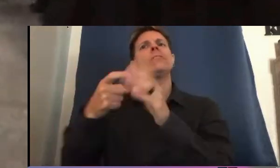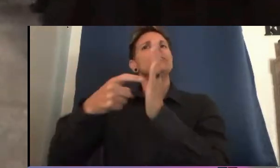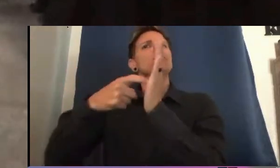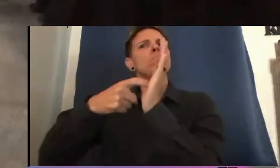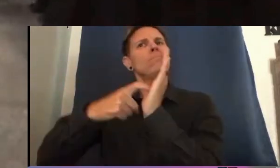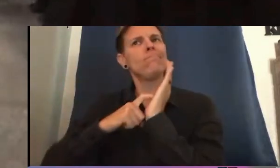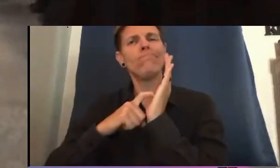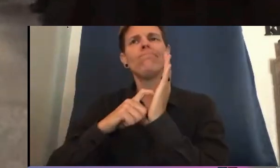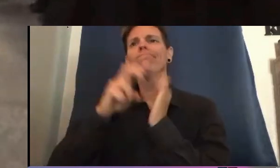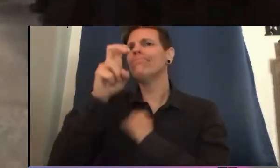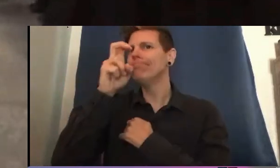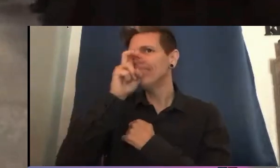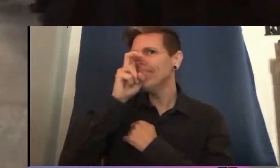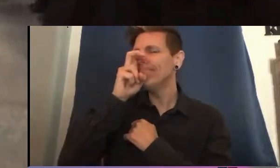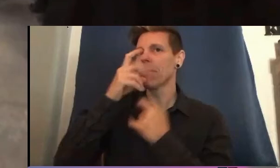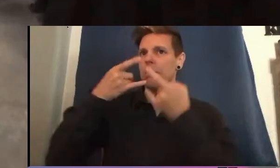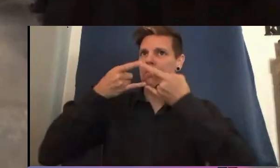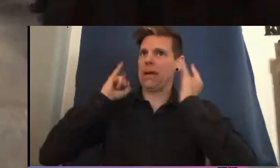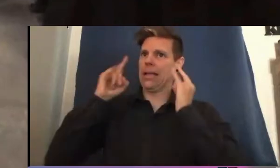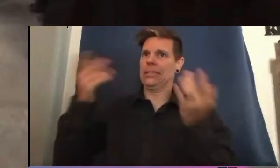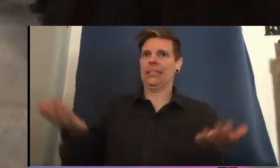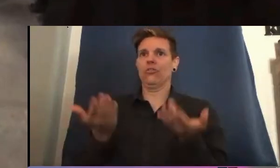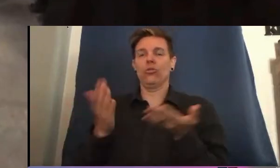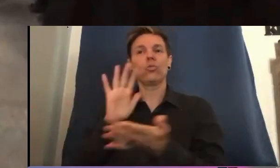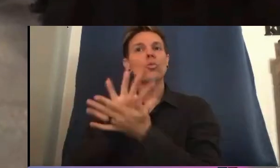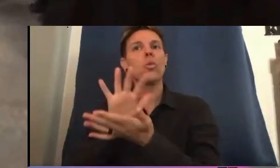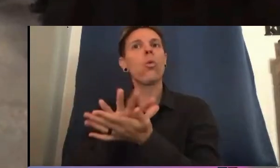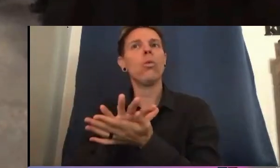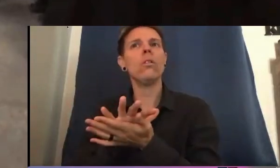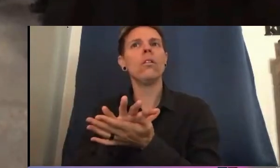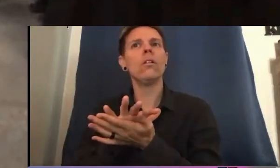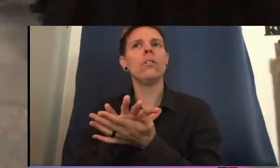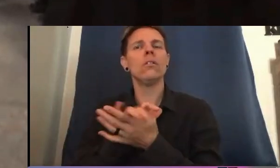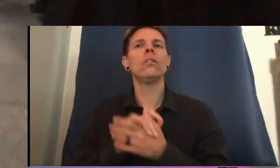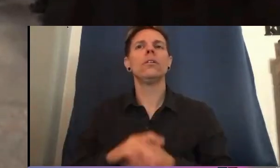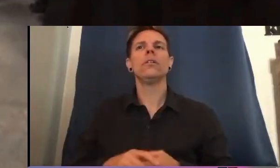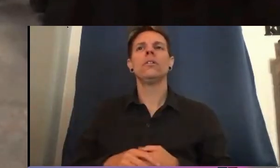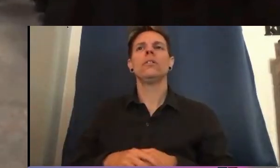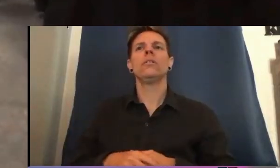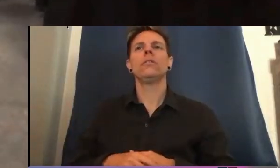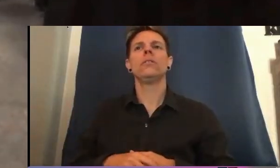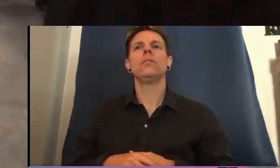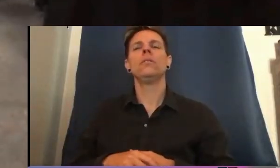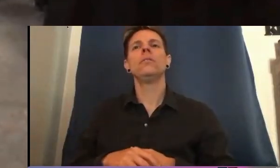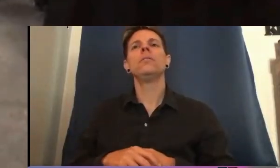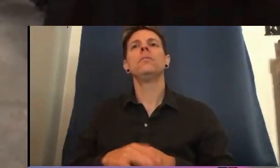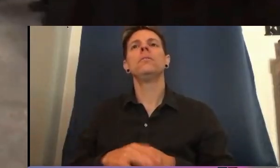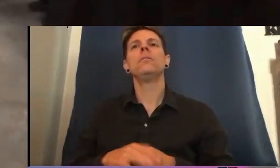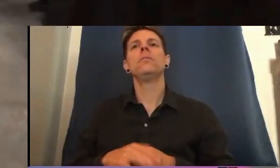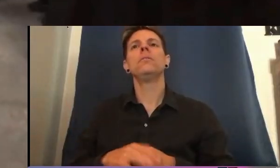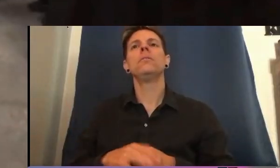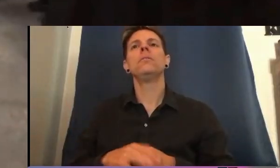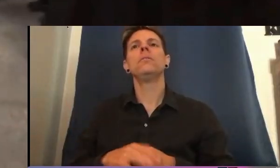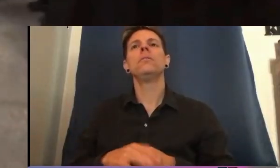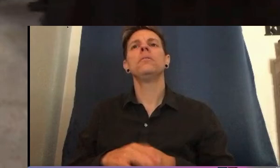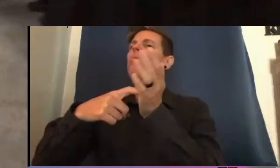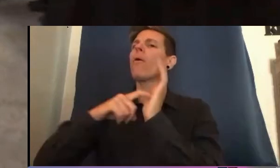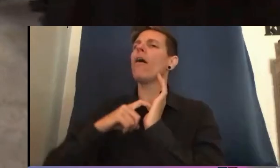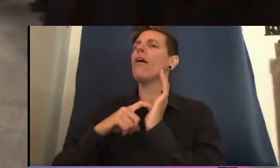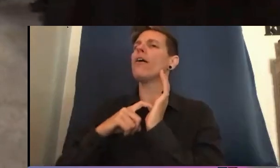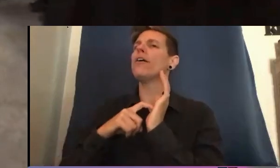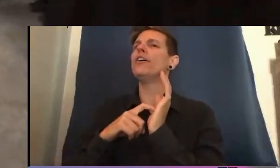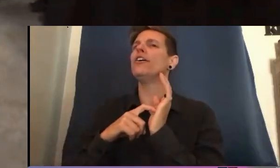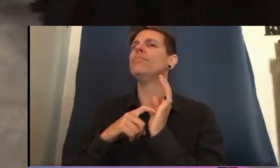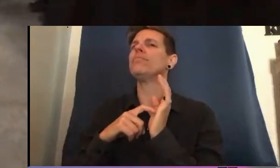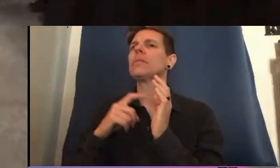Paso County schools. And that the mandate, if it was applied, my